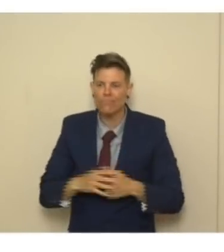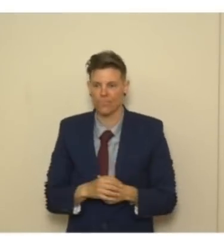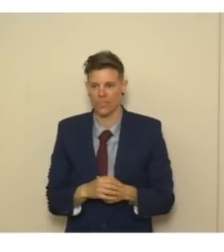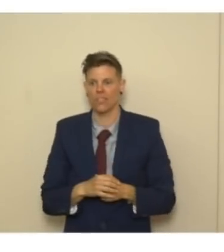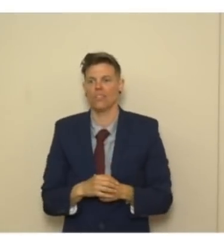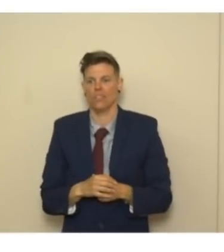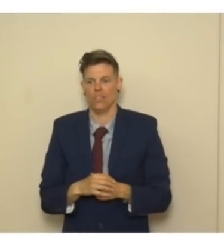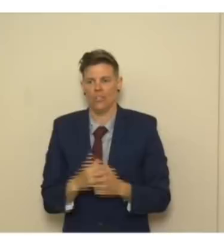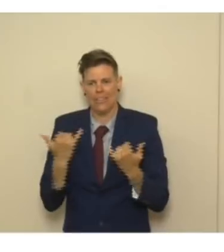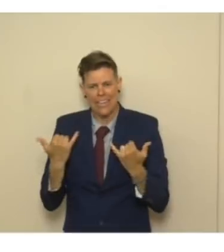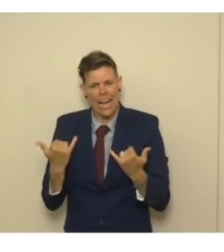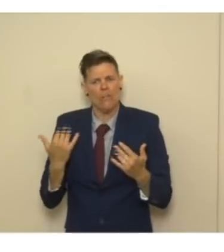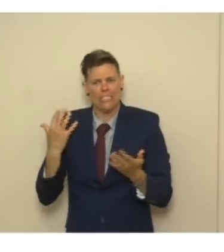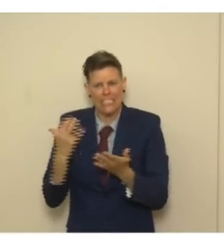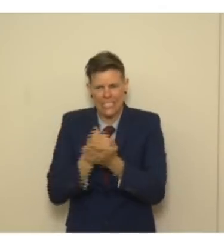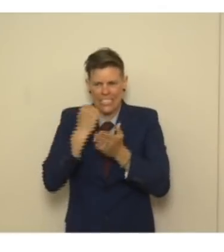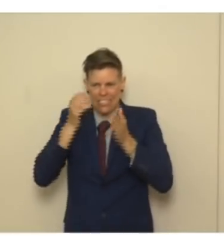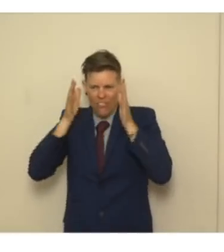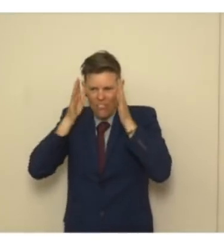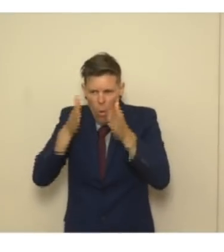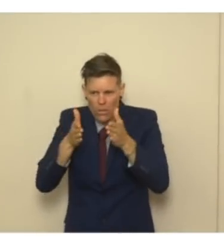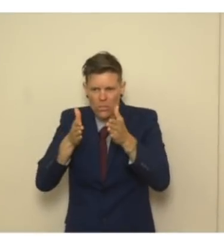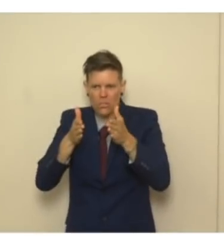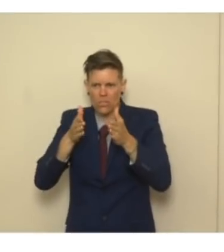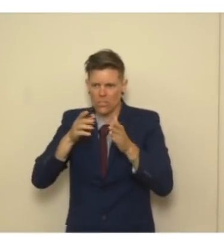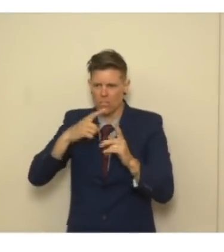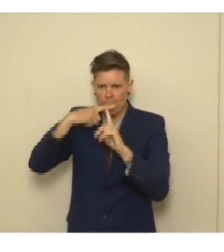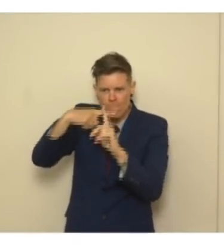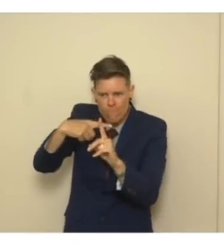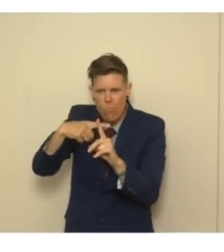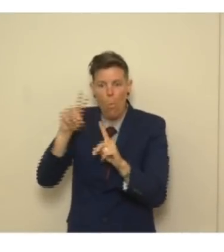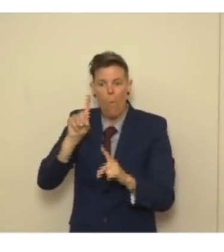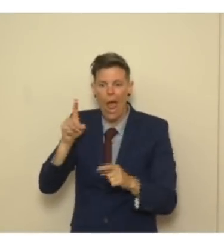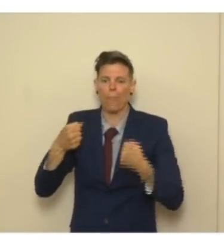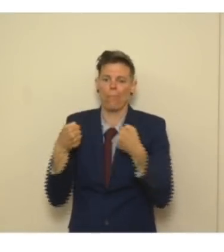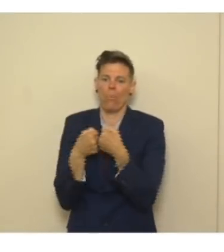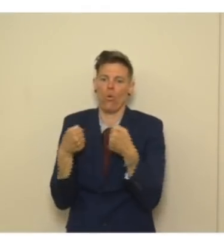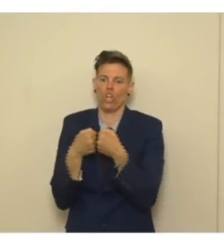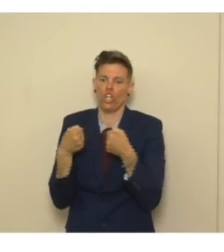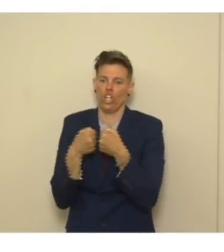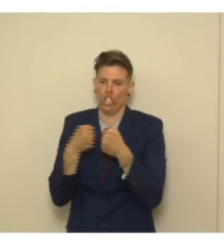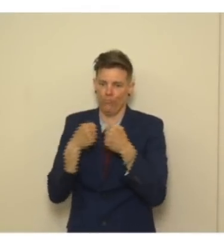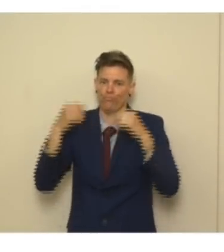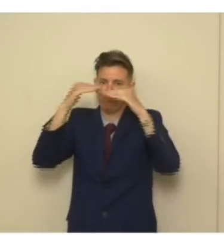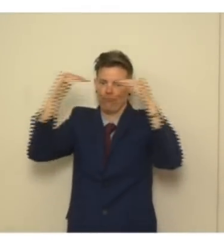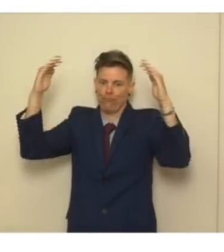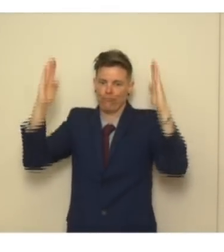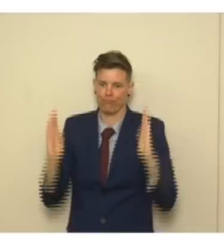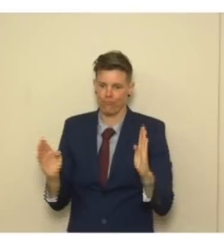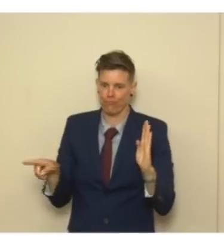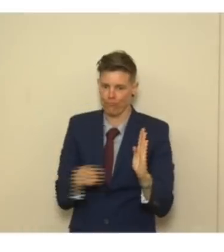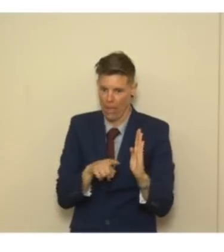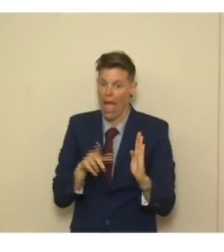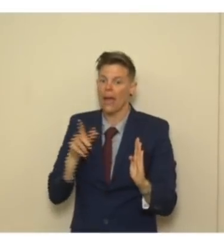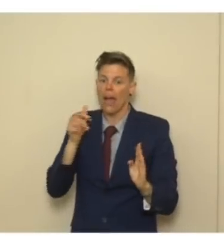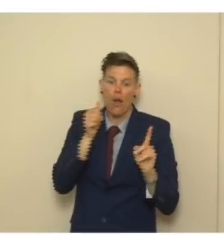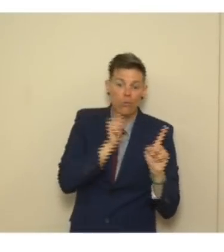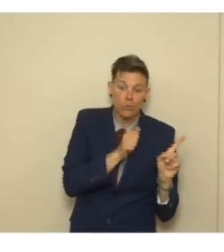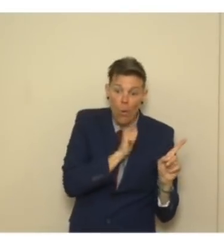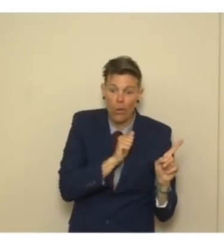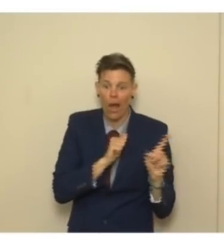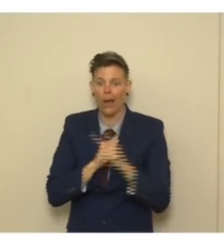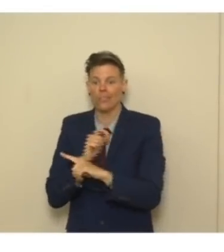northwest border, our southwest border with Arizona, our southern border with El Paso,